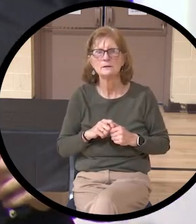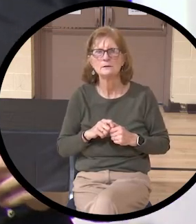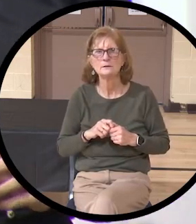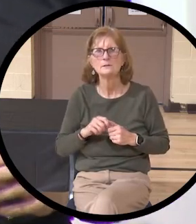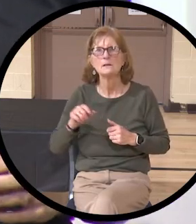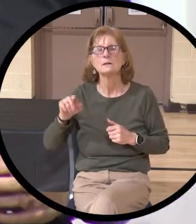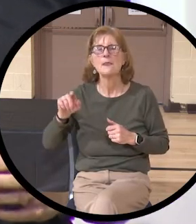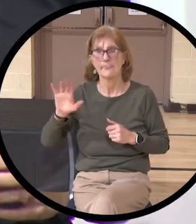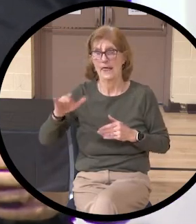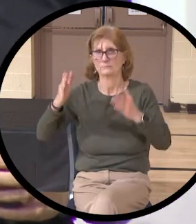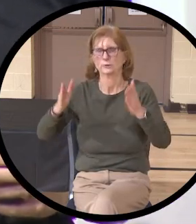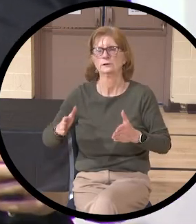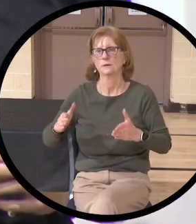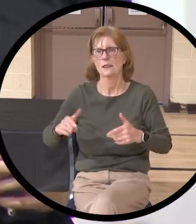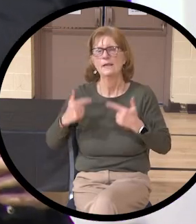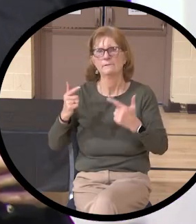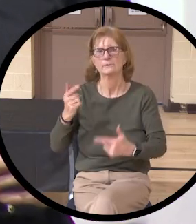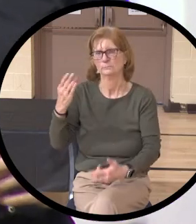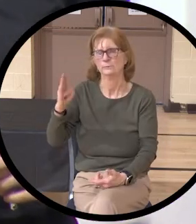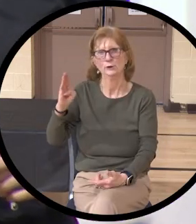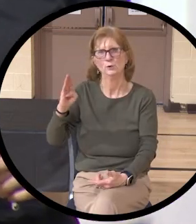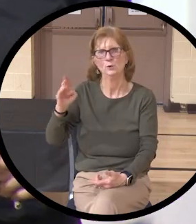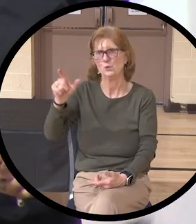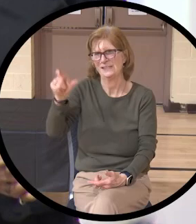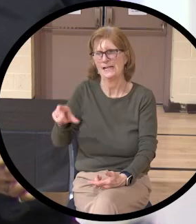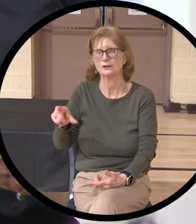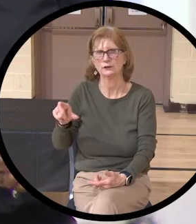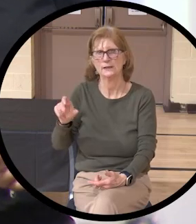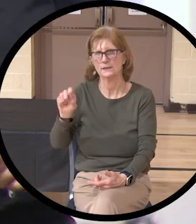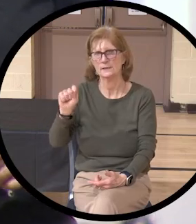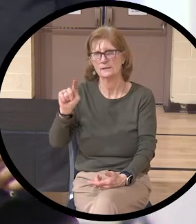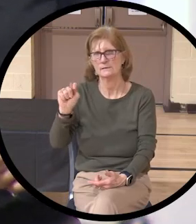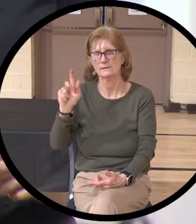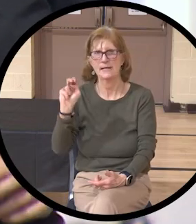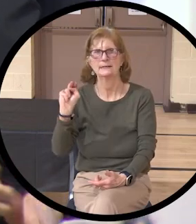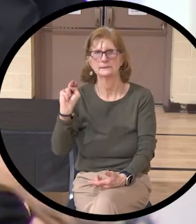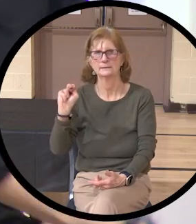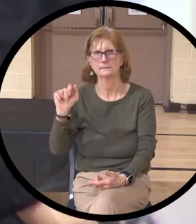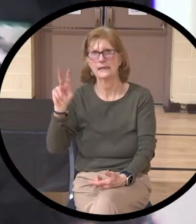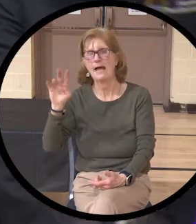they live in the blue section of Stanton Ave and,